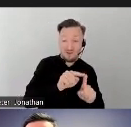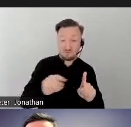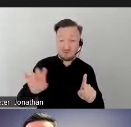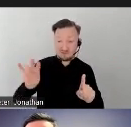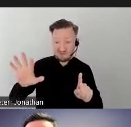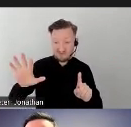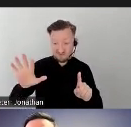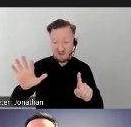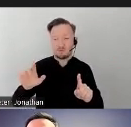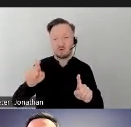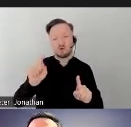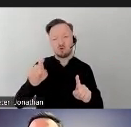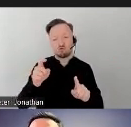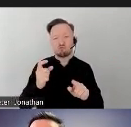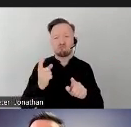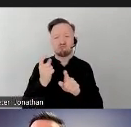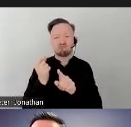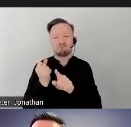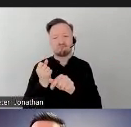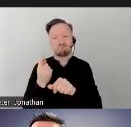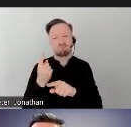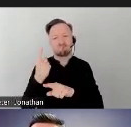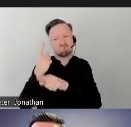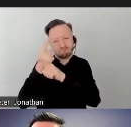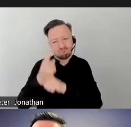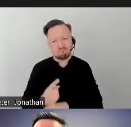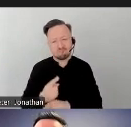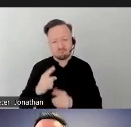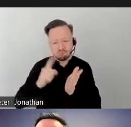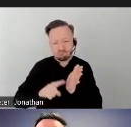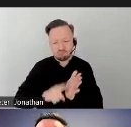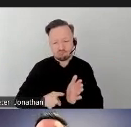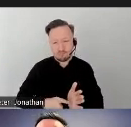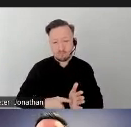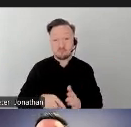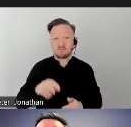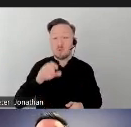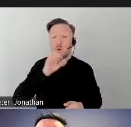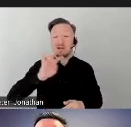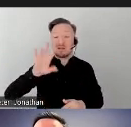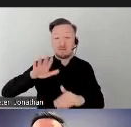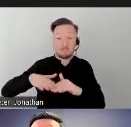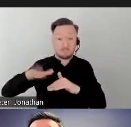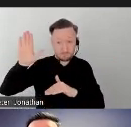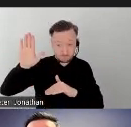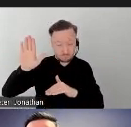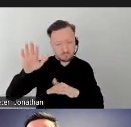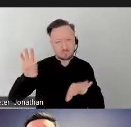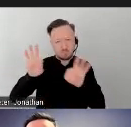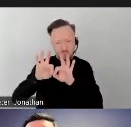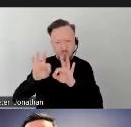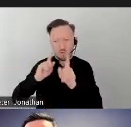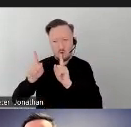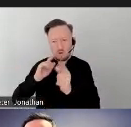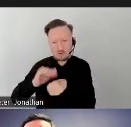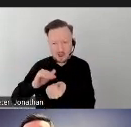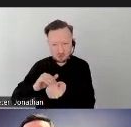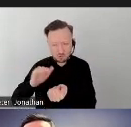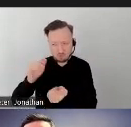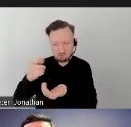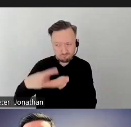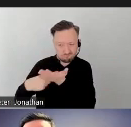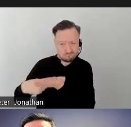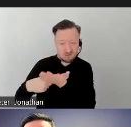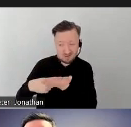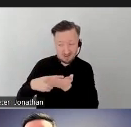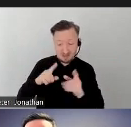screening. If you are older than 75, then you should talk to your doctor about the risk and benefit